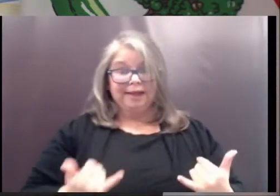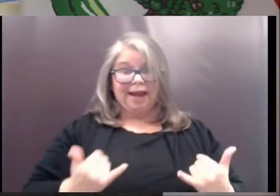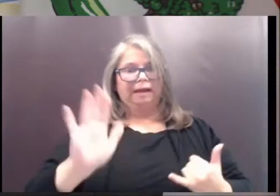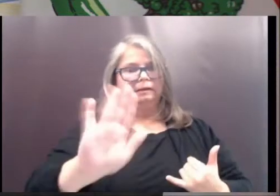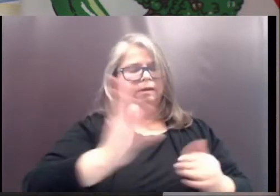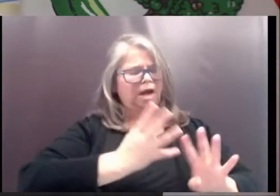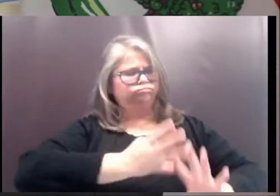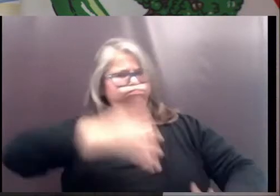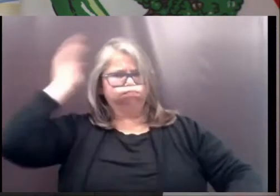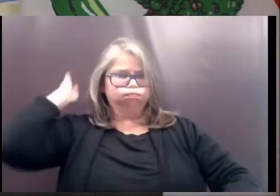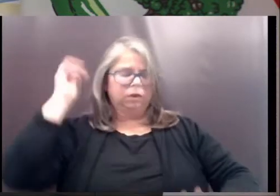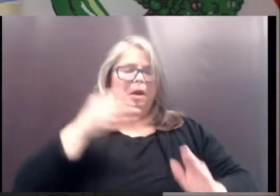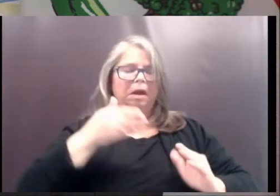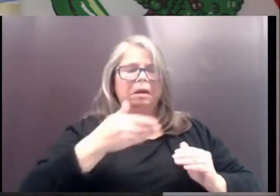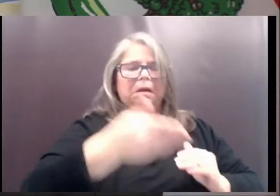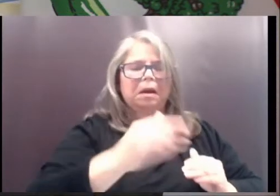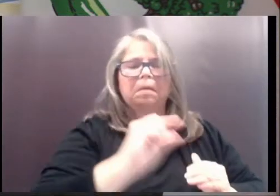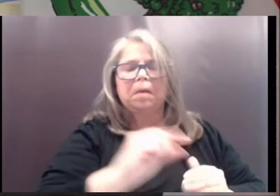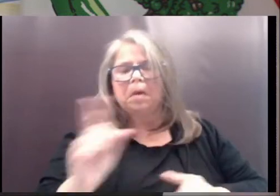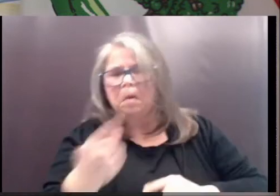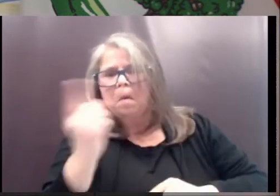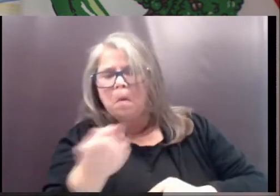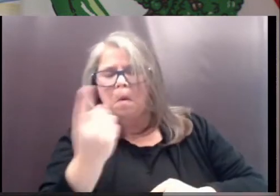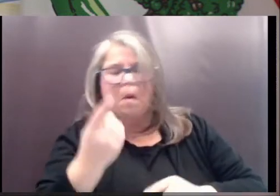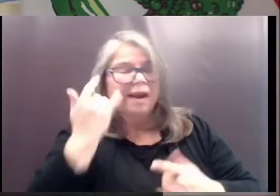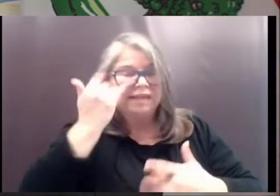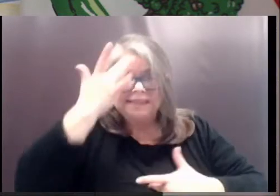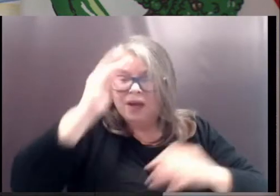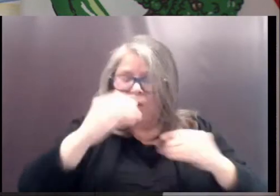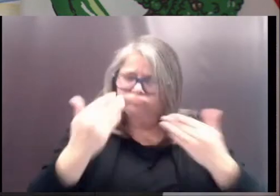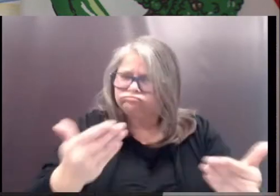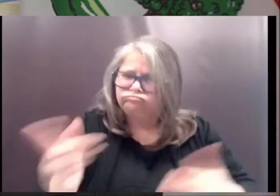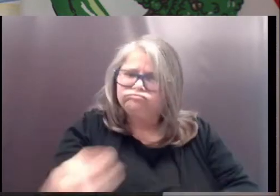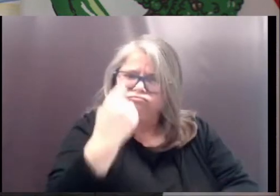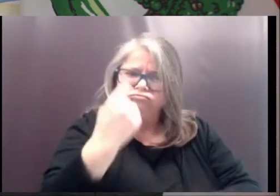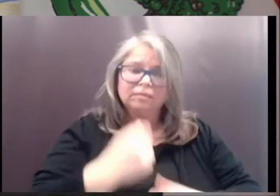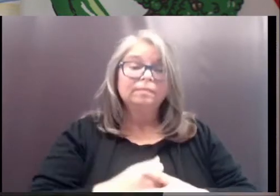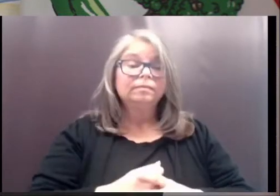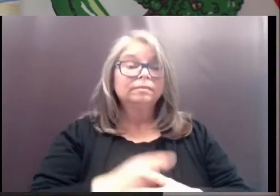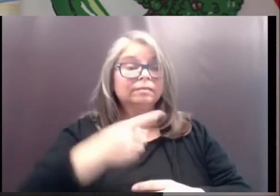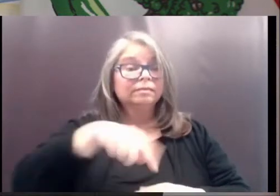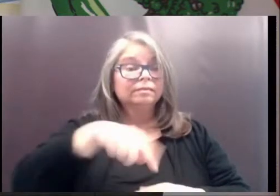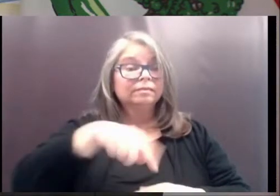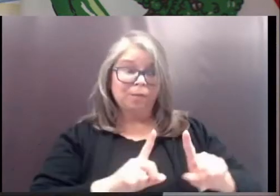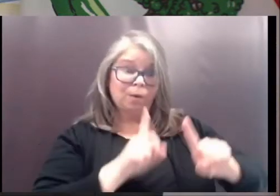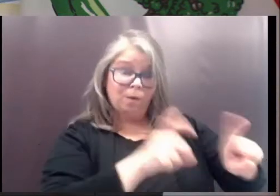an immediate test prior to coming to work is not necessary and is contributing to our backlog.